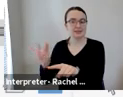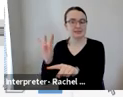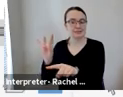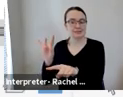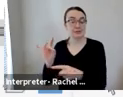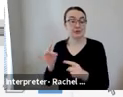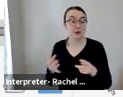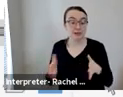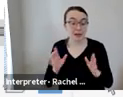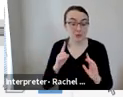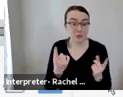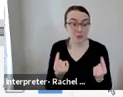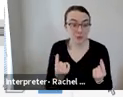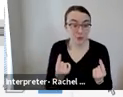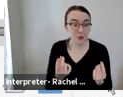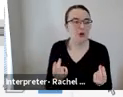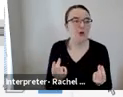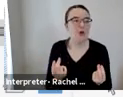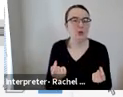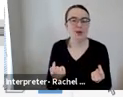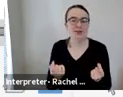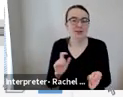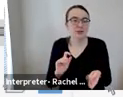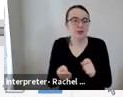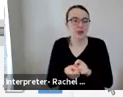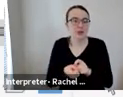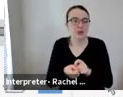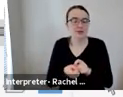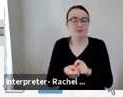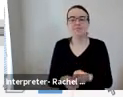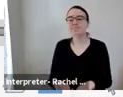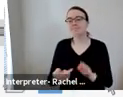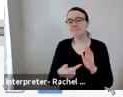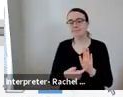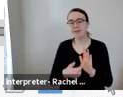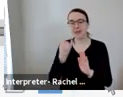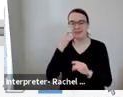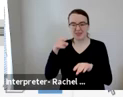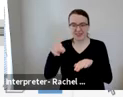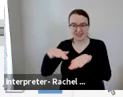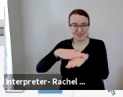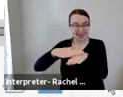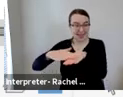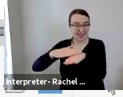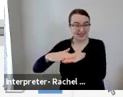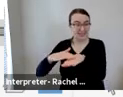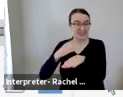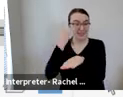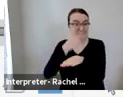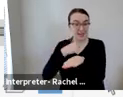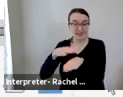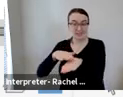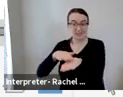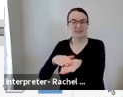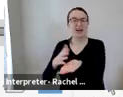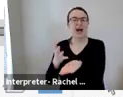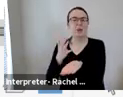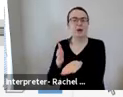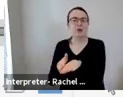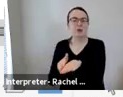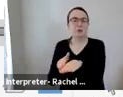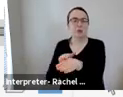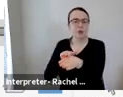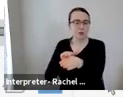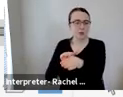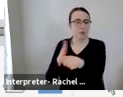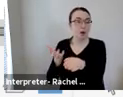designer is quickly change things. So let's say this face here, I want to angle that